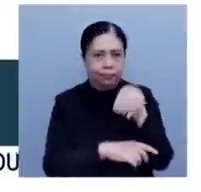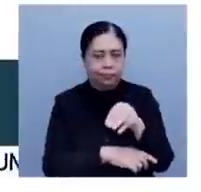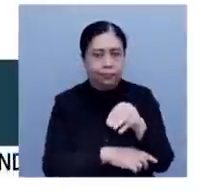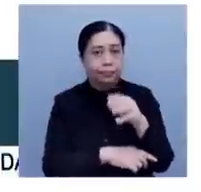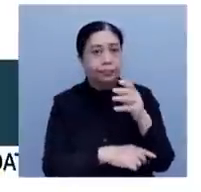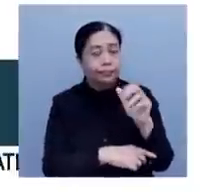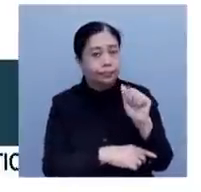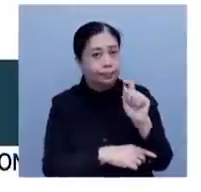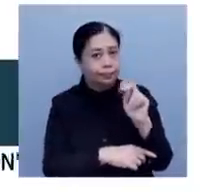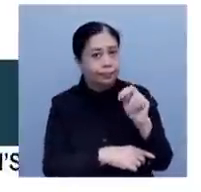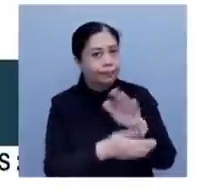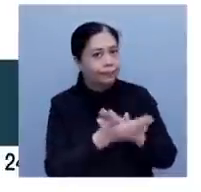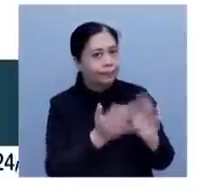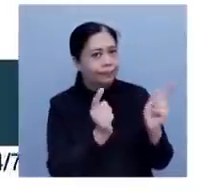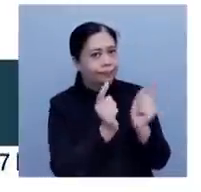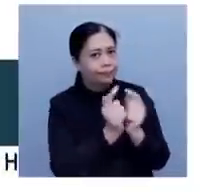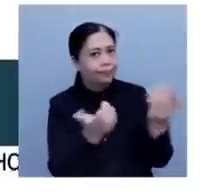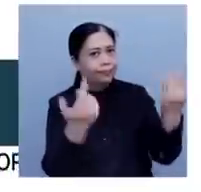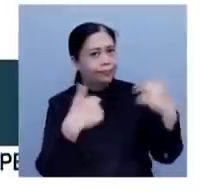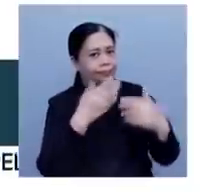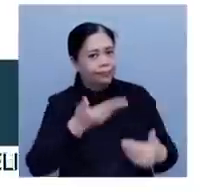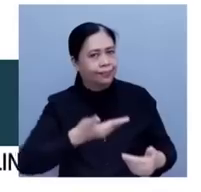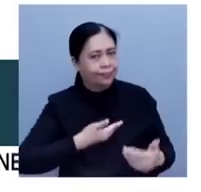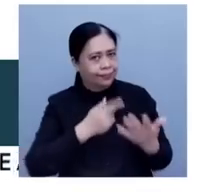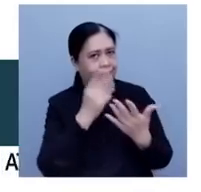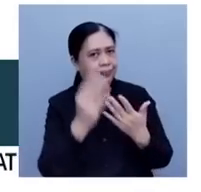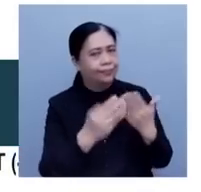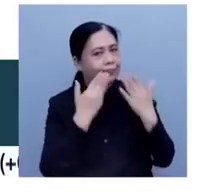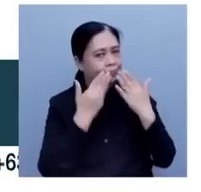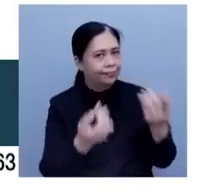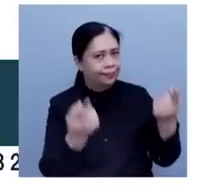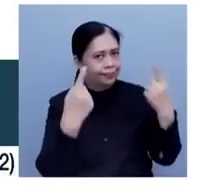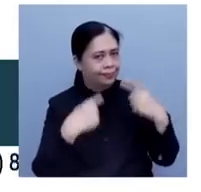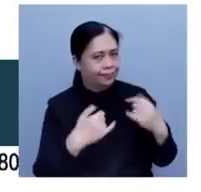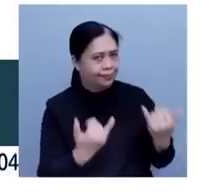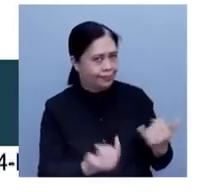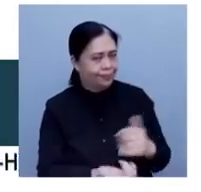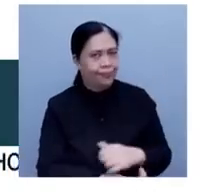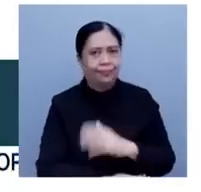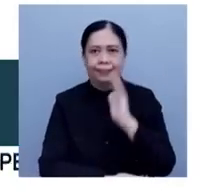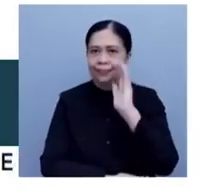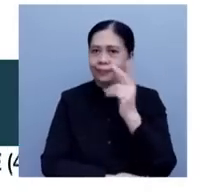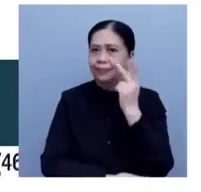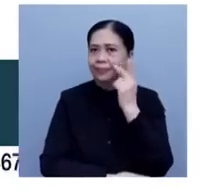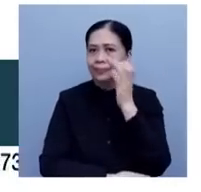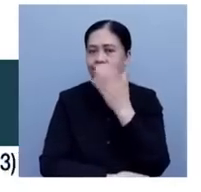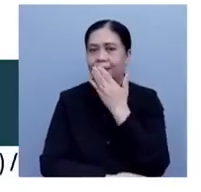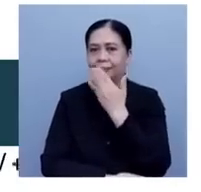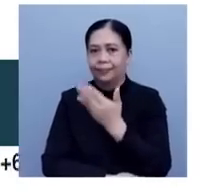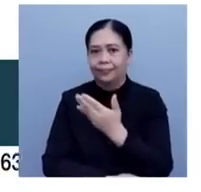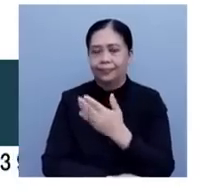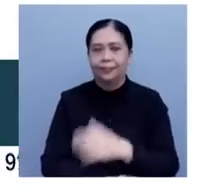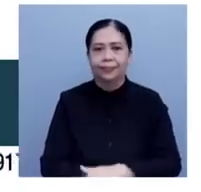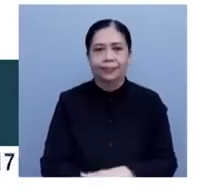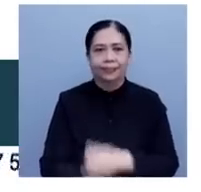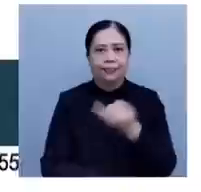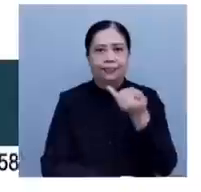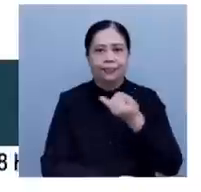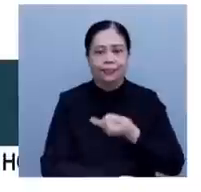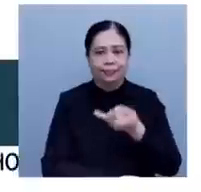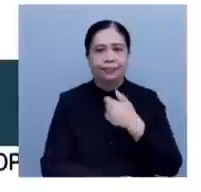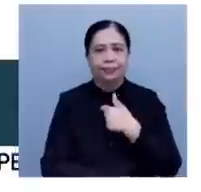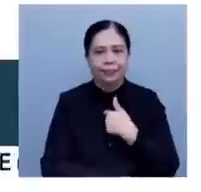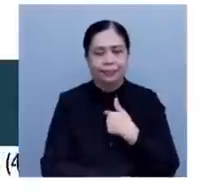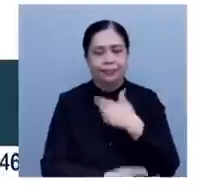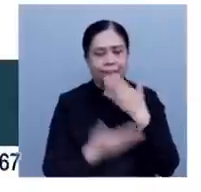Atienza, nice to see you again. Welcome to the program and thanks for joining us today. Carmina, thank you for inviting me.